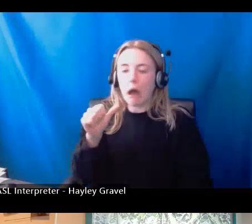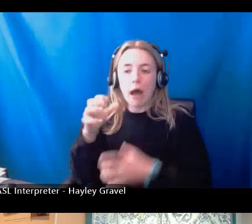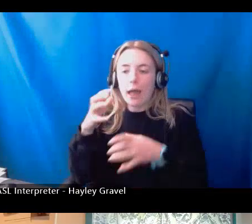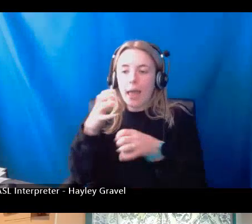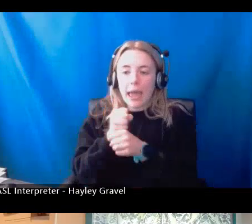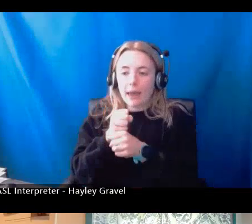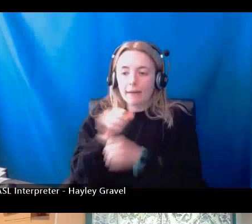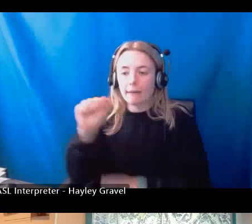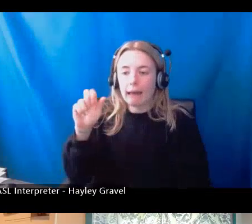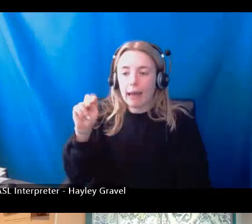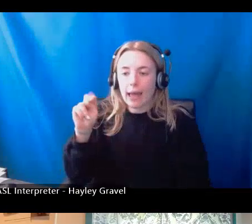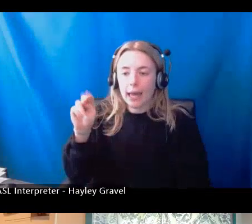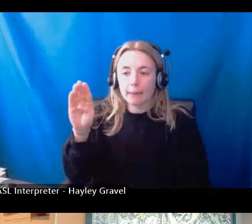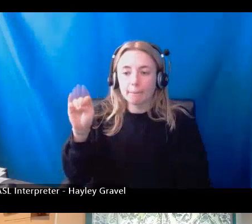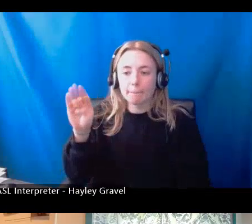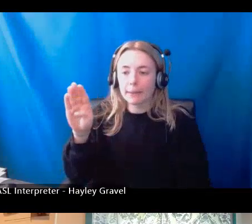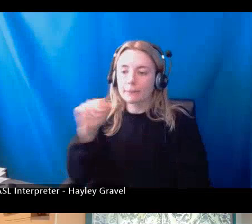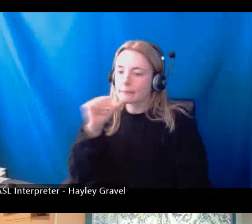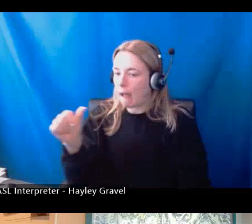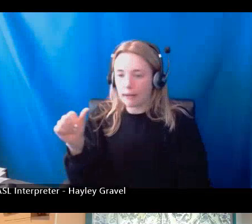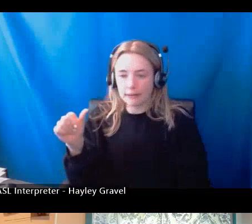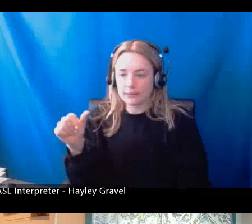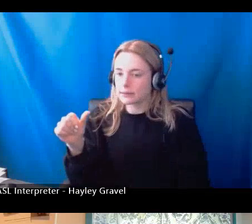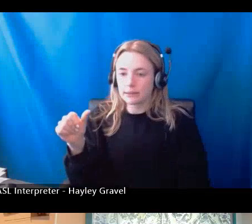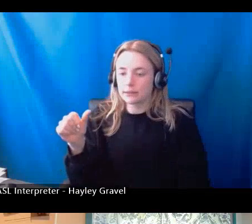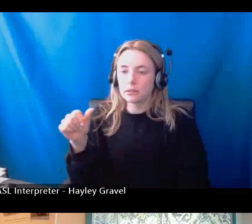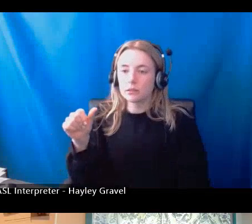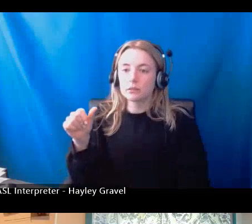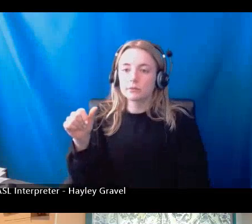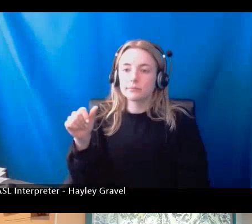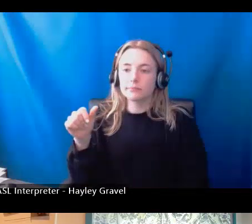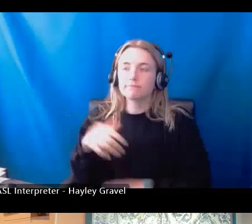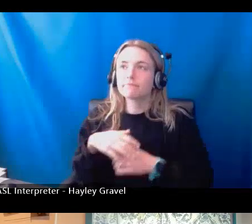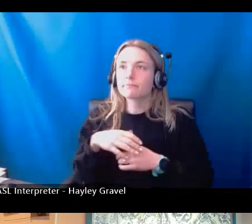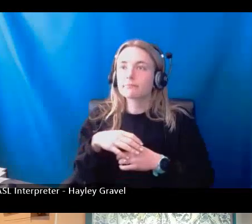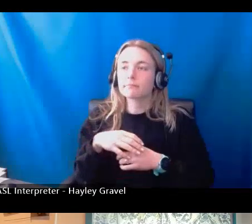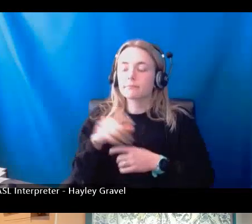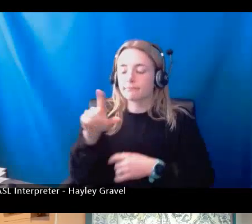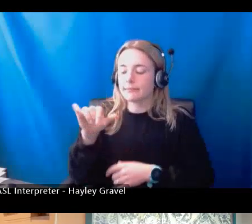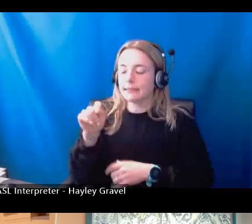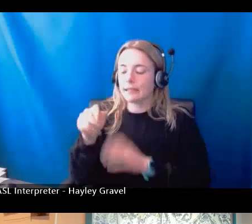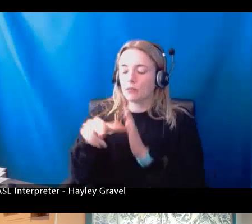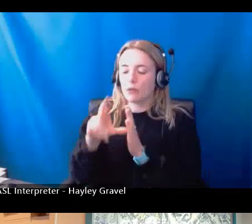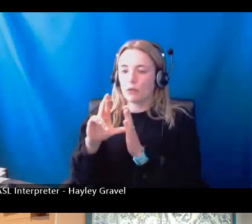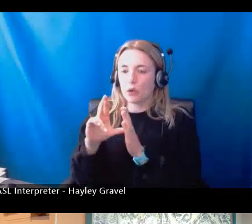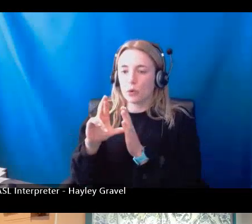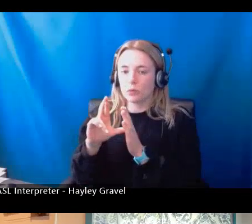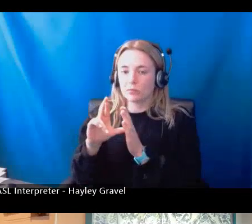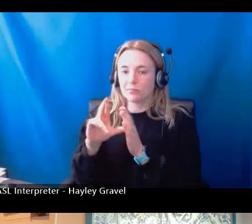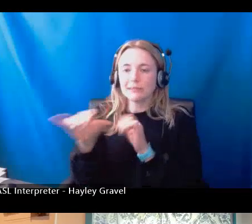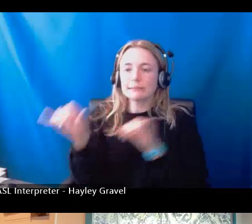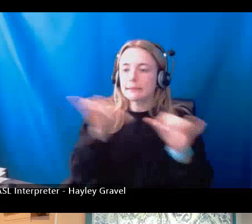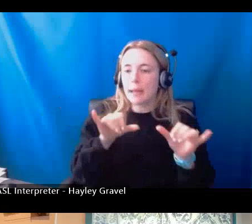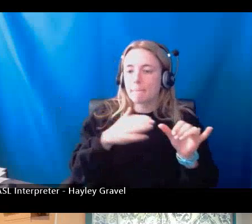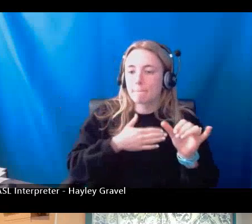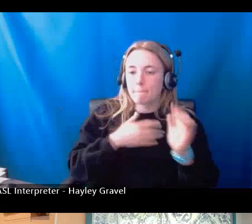Pardon me, excuse me. Not an annotated bibliography. It's just like the example I shared with